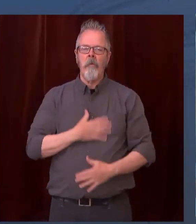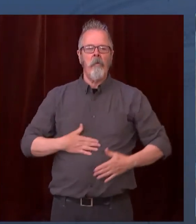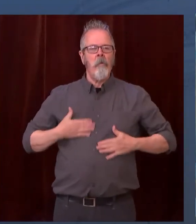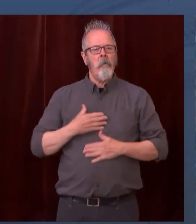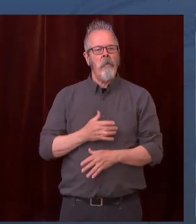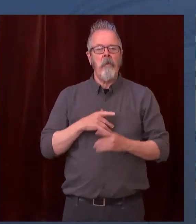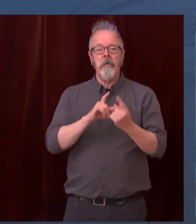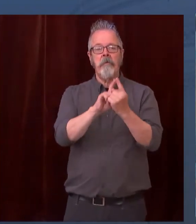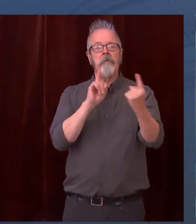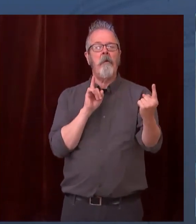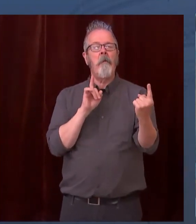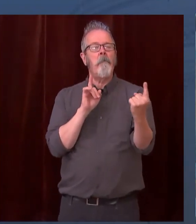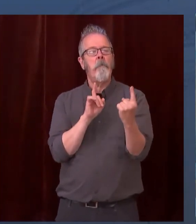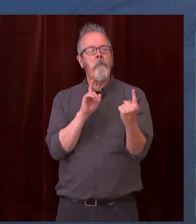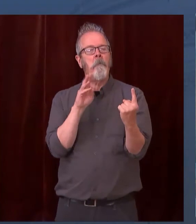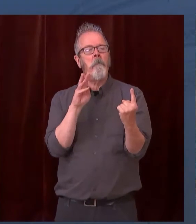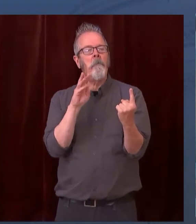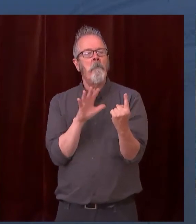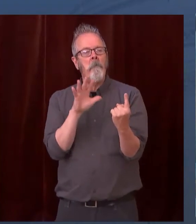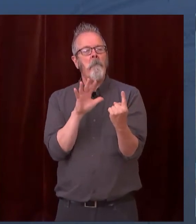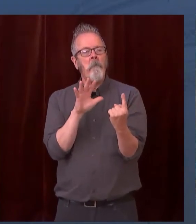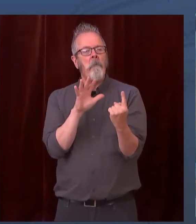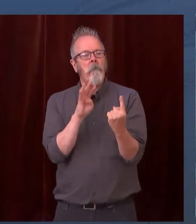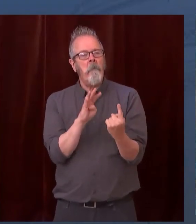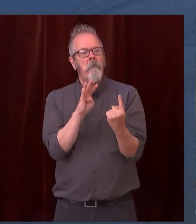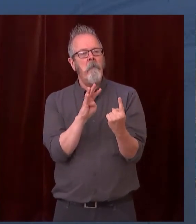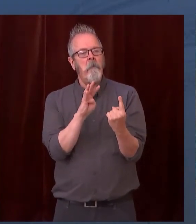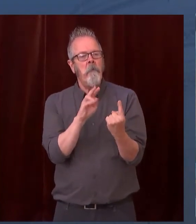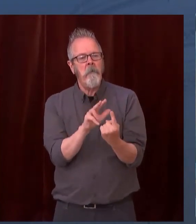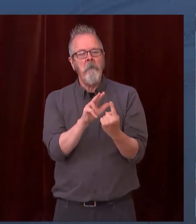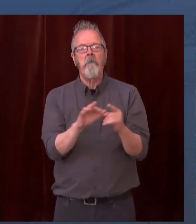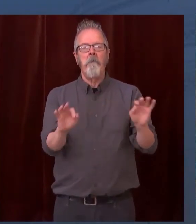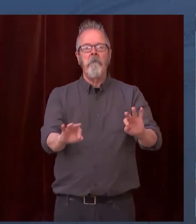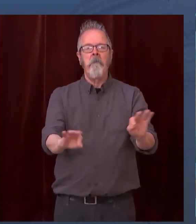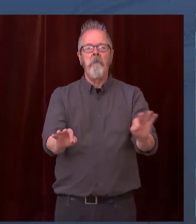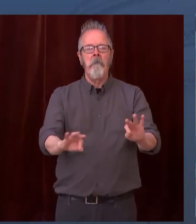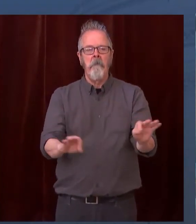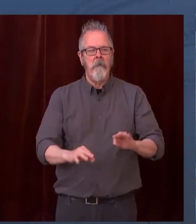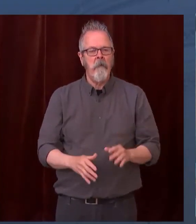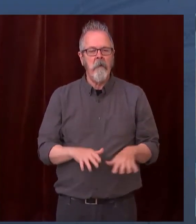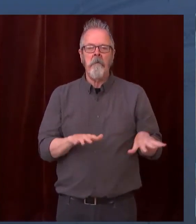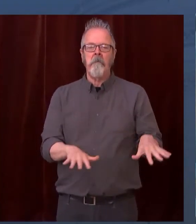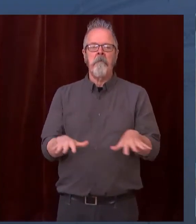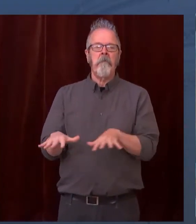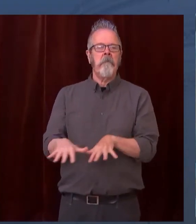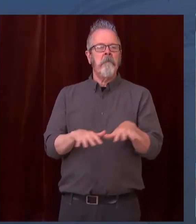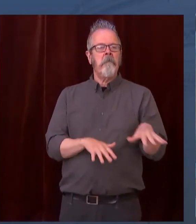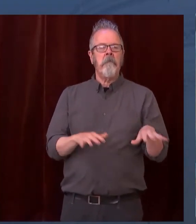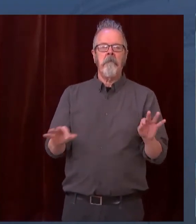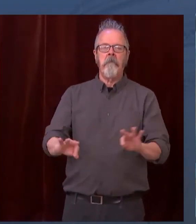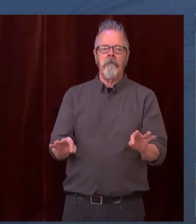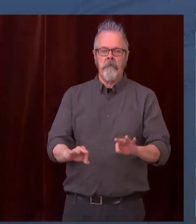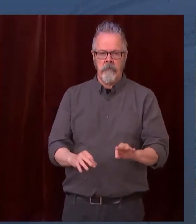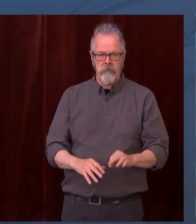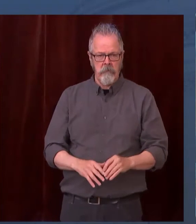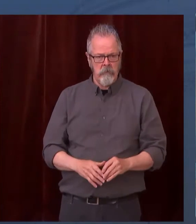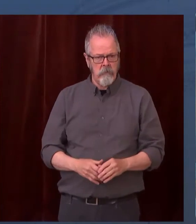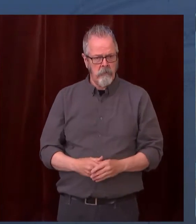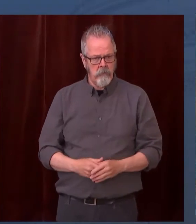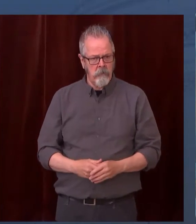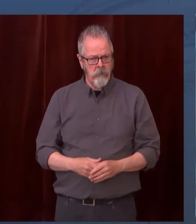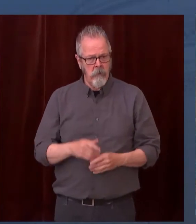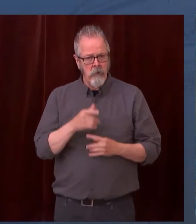to. I also believe that people are expanding their circle of folks that they're having